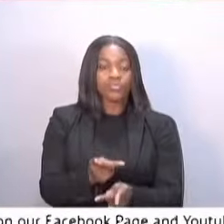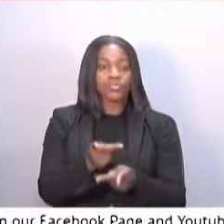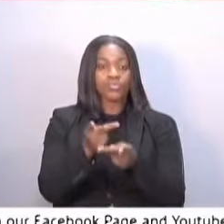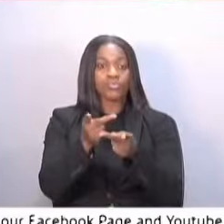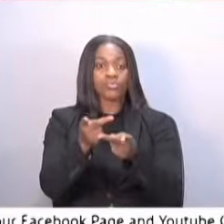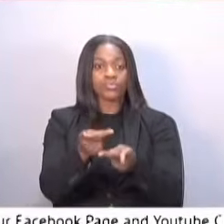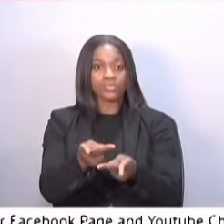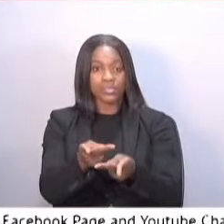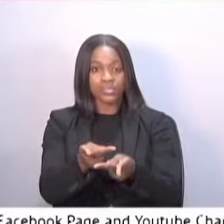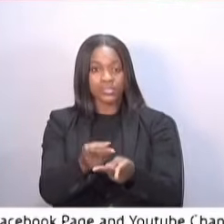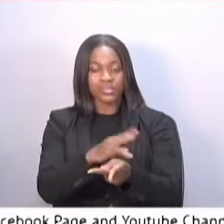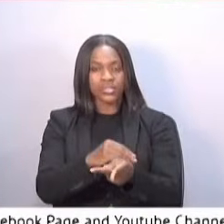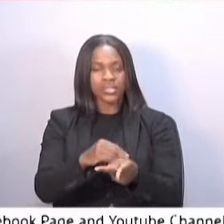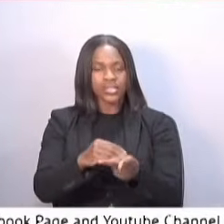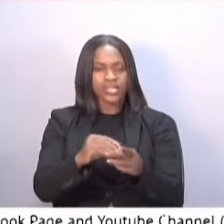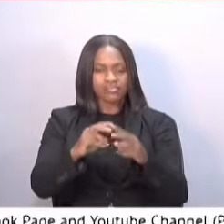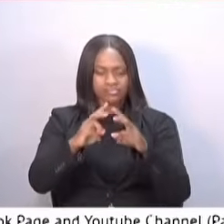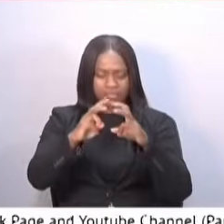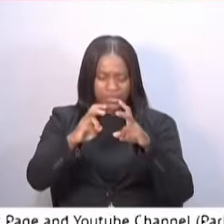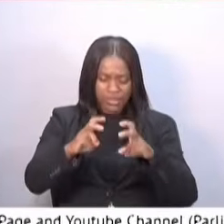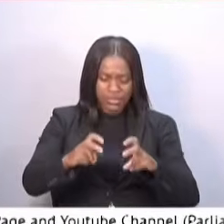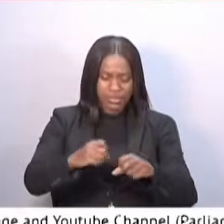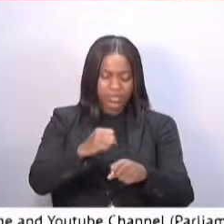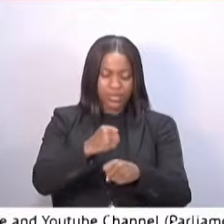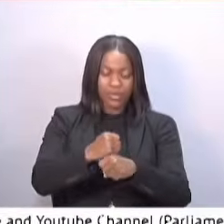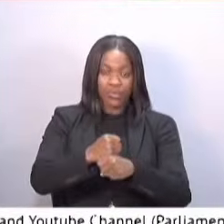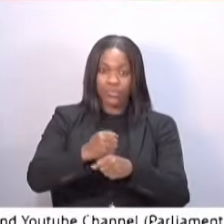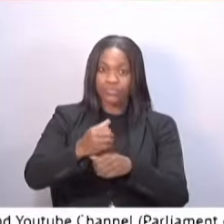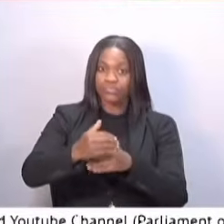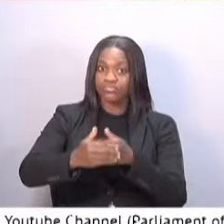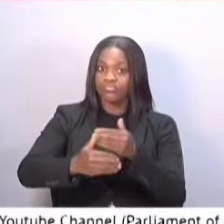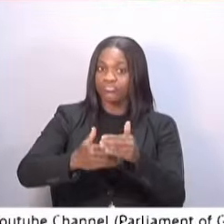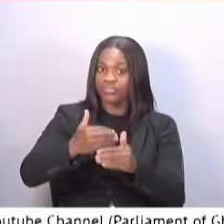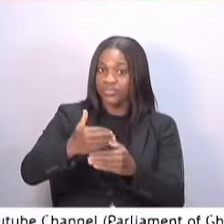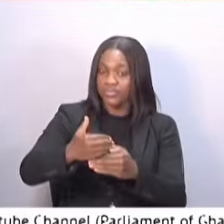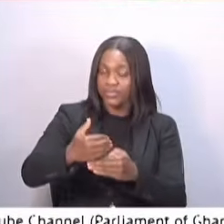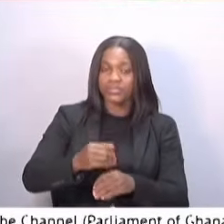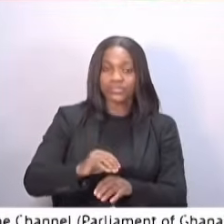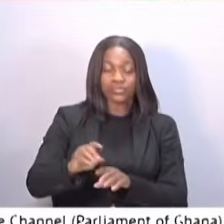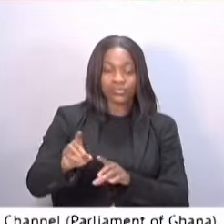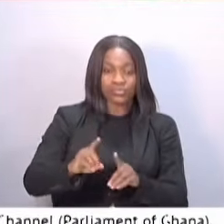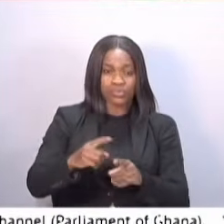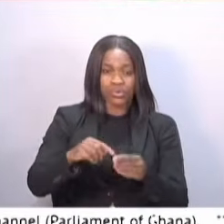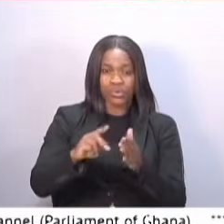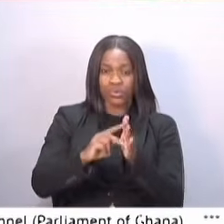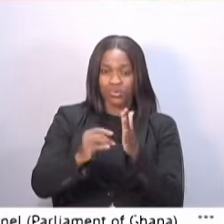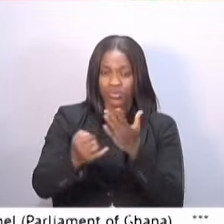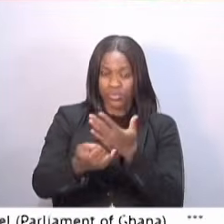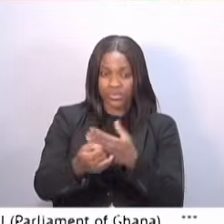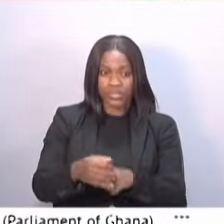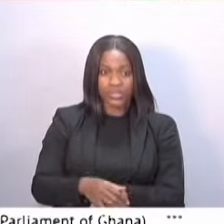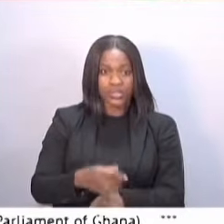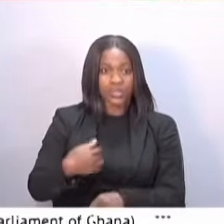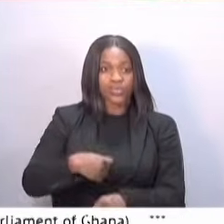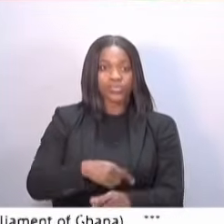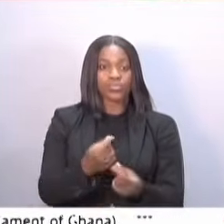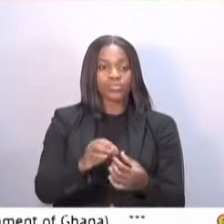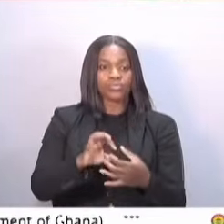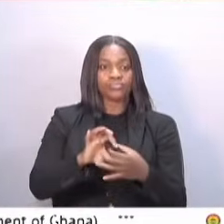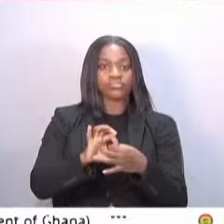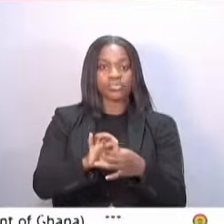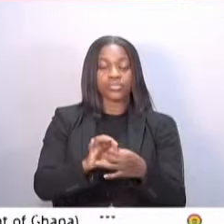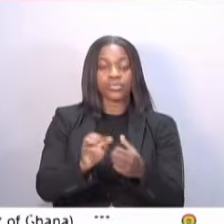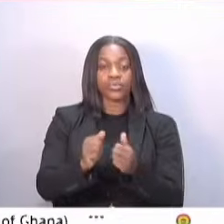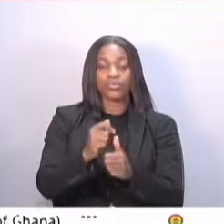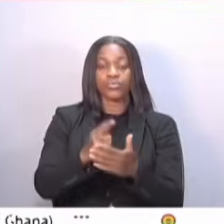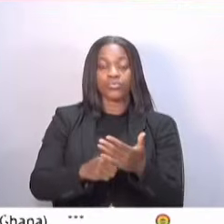proposals and also assessing progress made on these projects. So, Mr. Speaker, we only have to collaborate well with